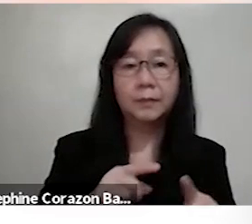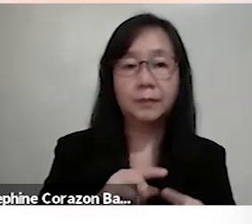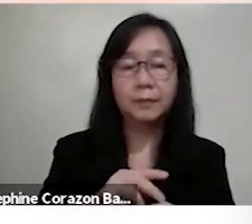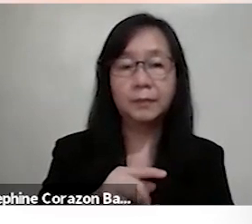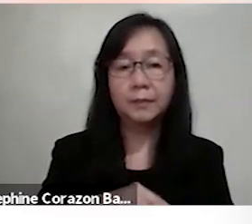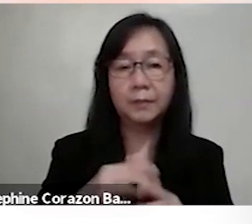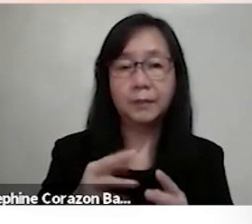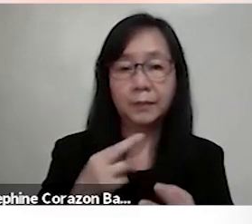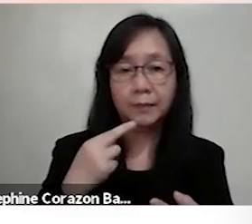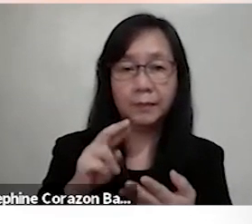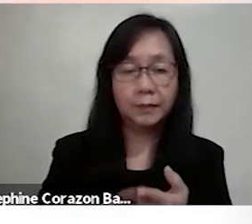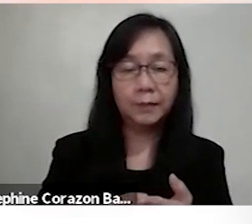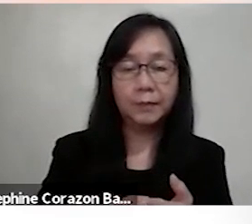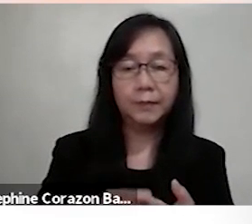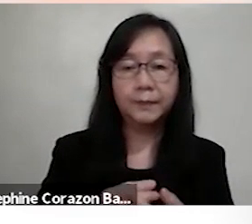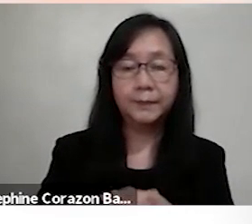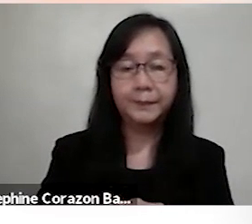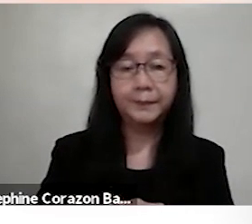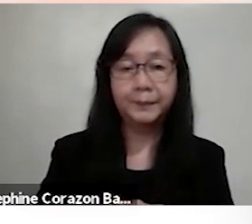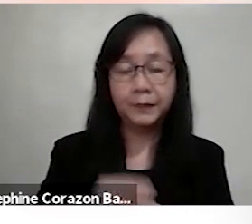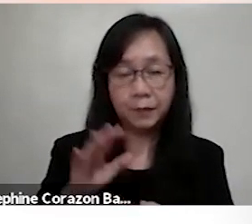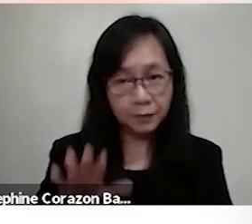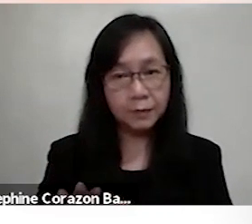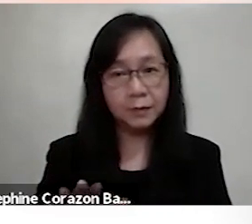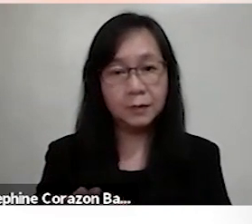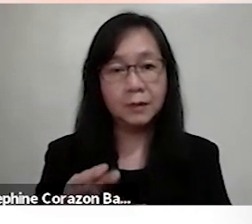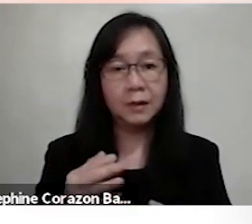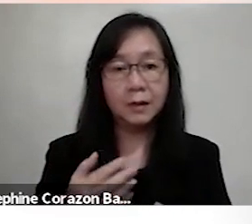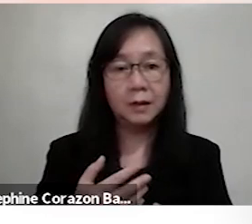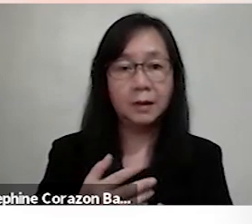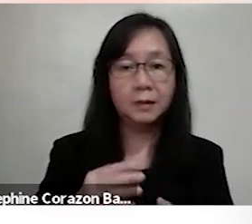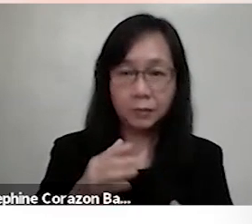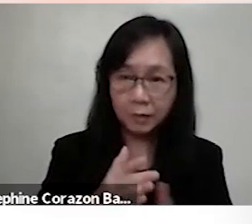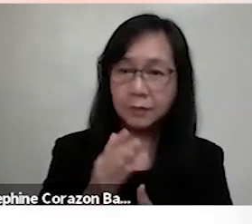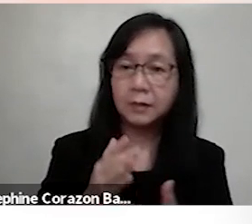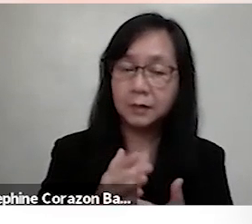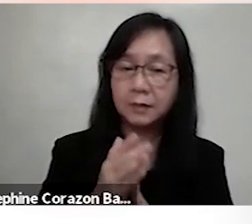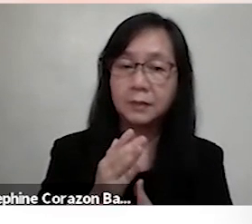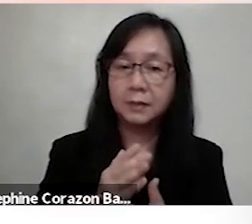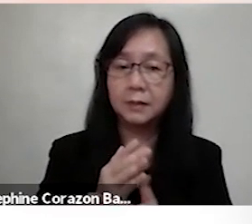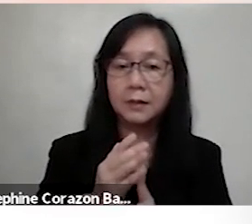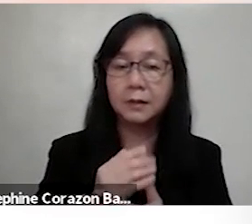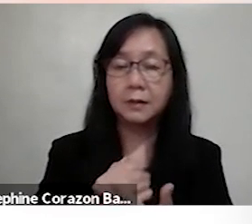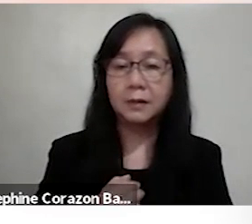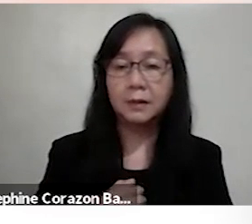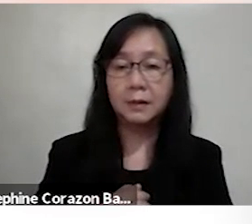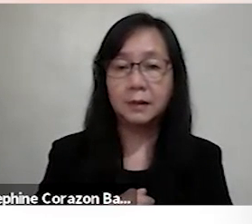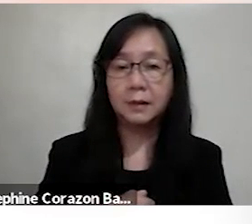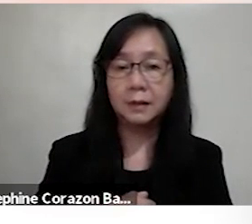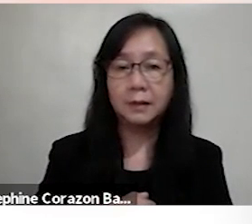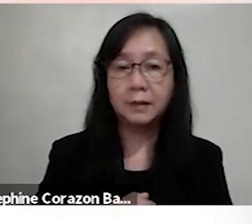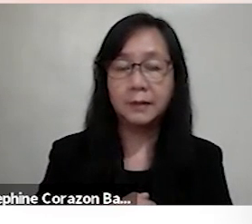together. For example, we hire outsource a consultant and steering committee that